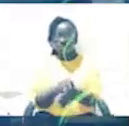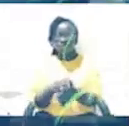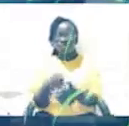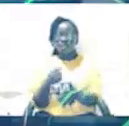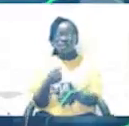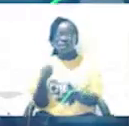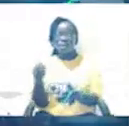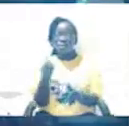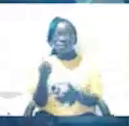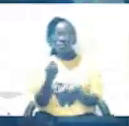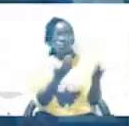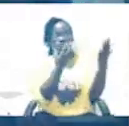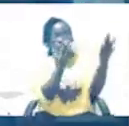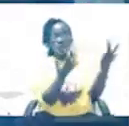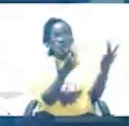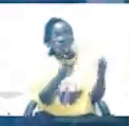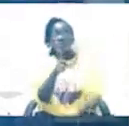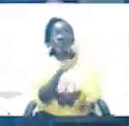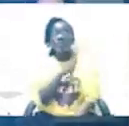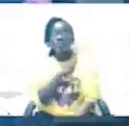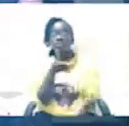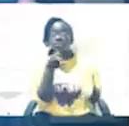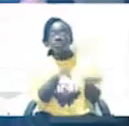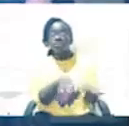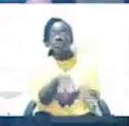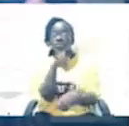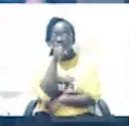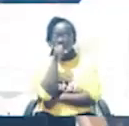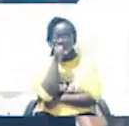Lazarus was dead. Well,